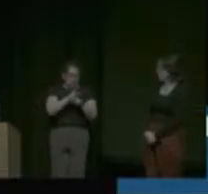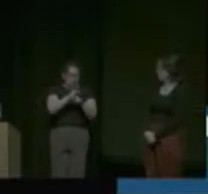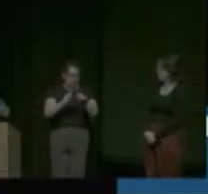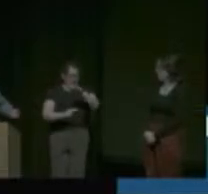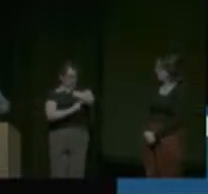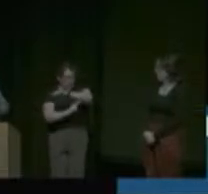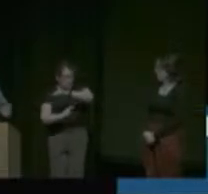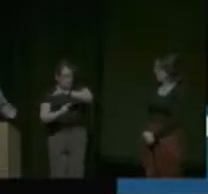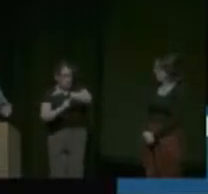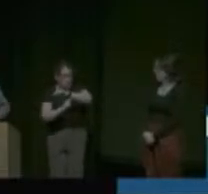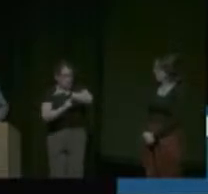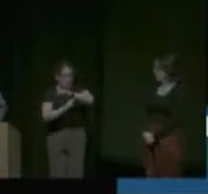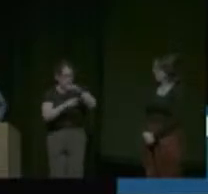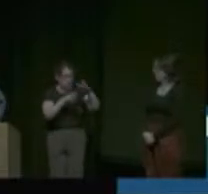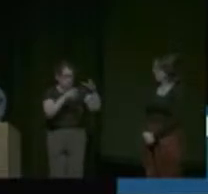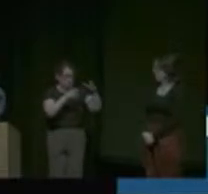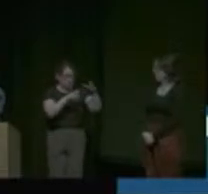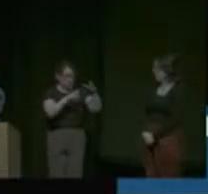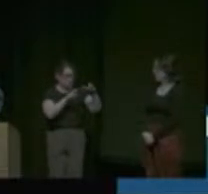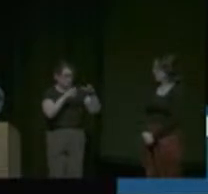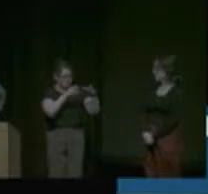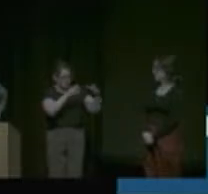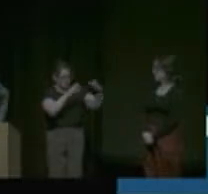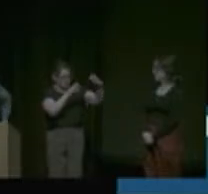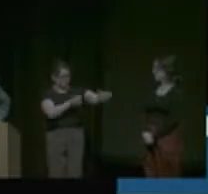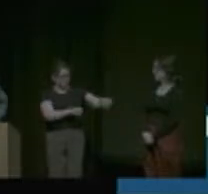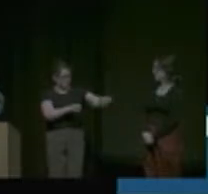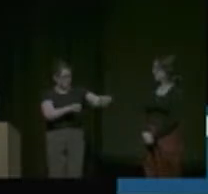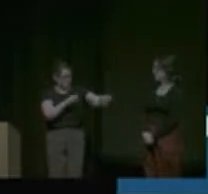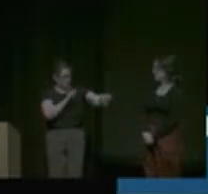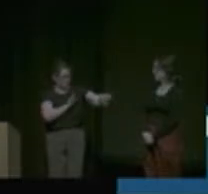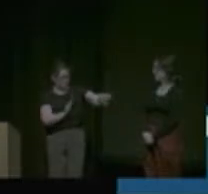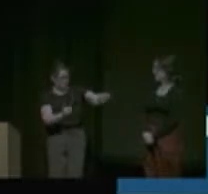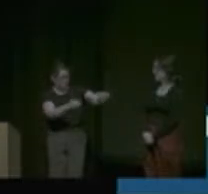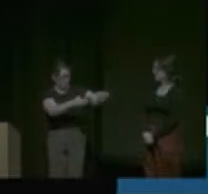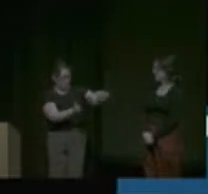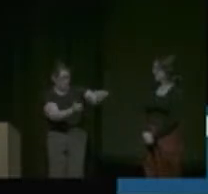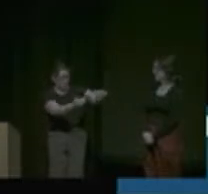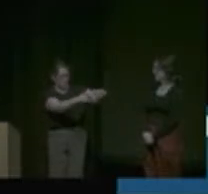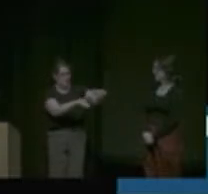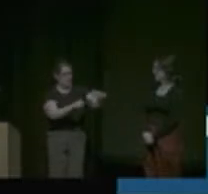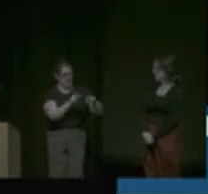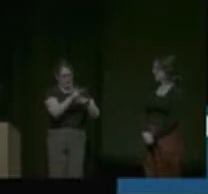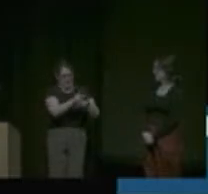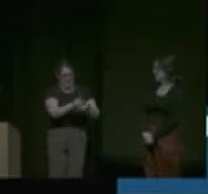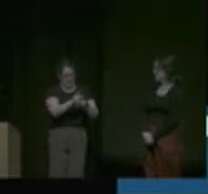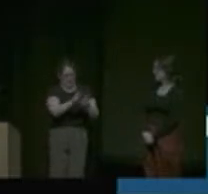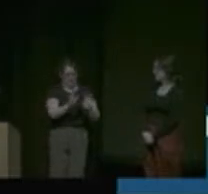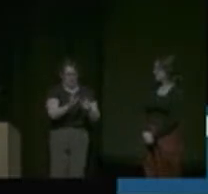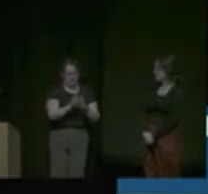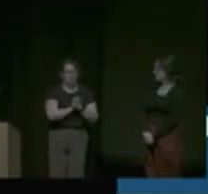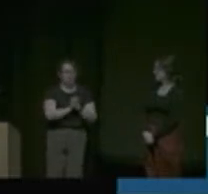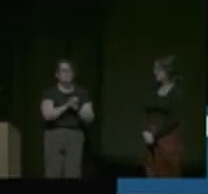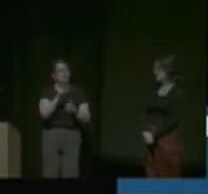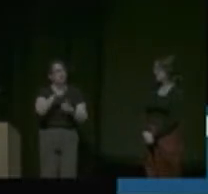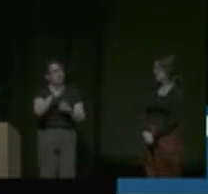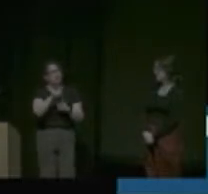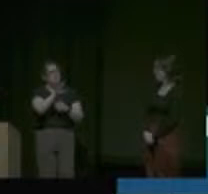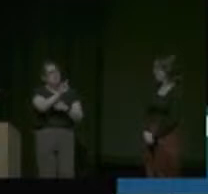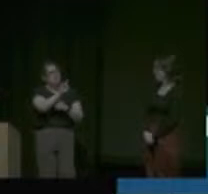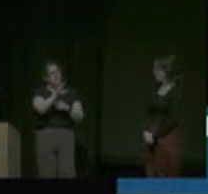bridge. There's offsets to protect it as well based on the design, but we should be able to get about probably 85